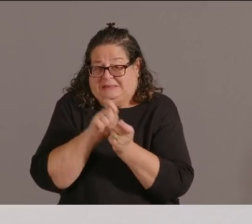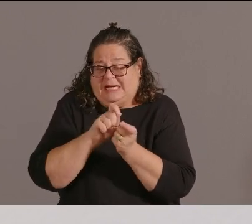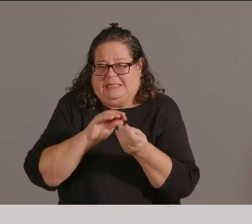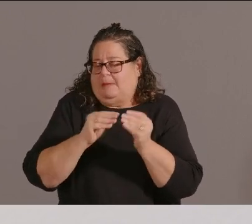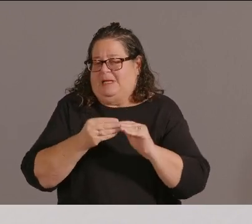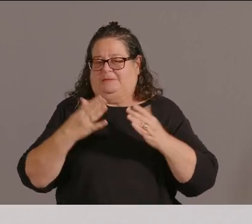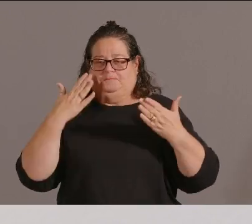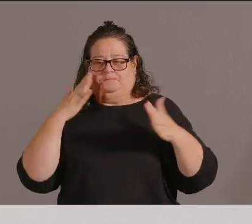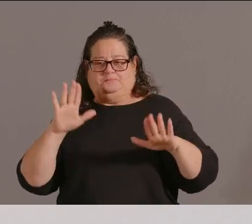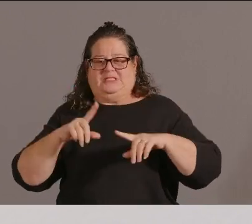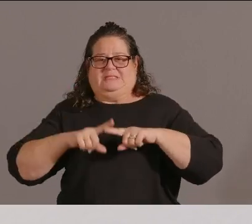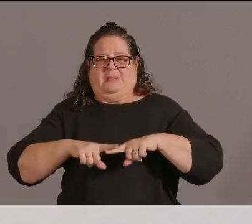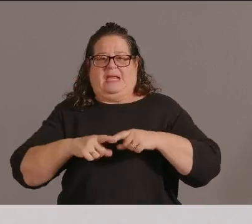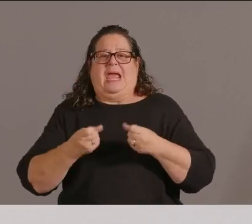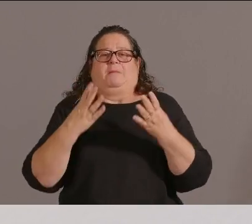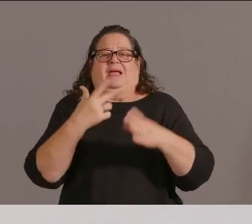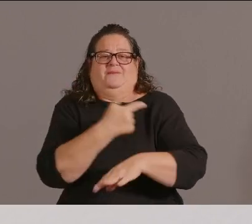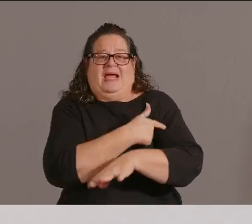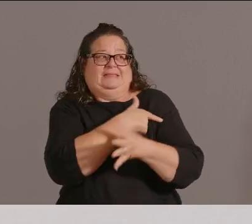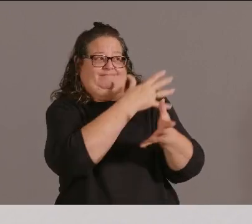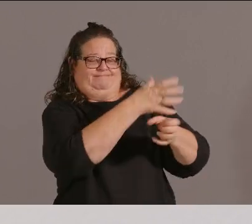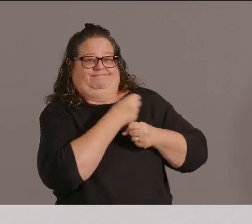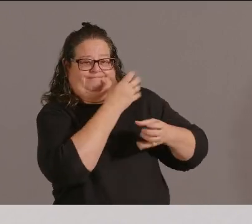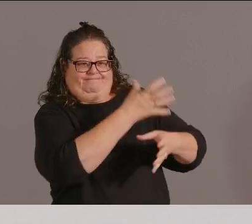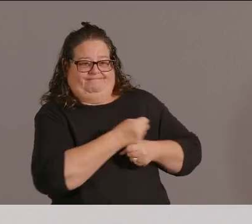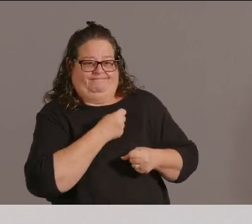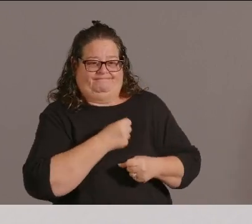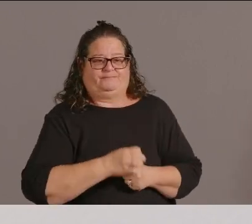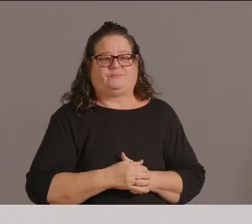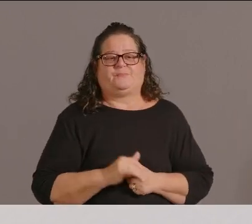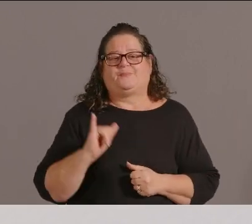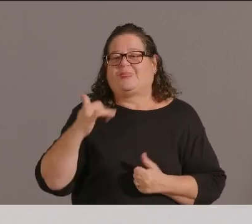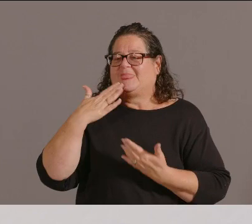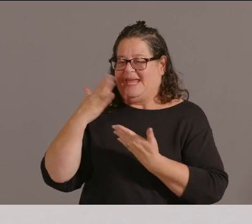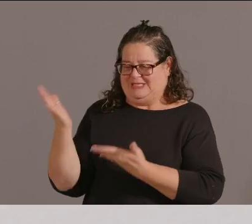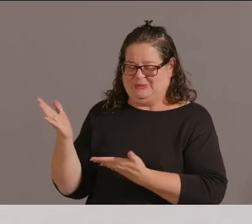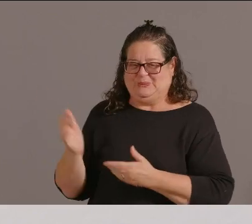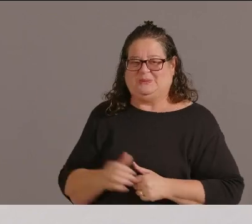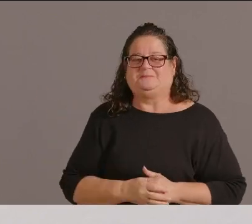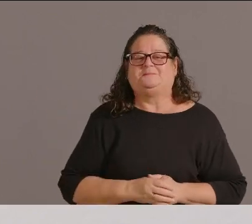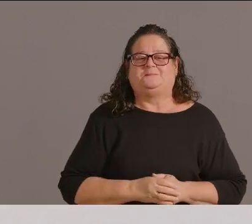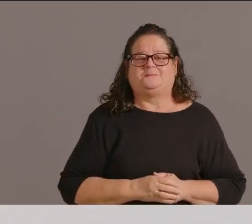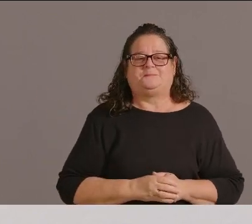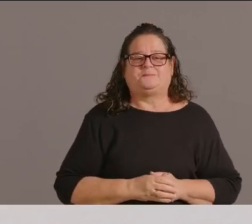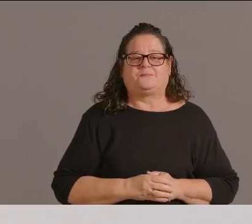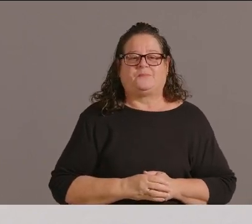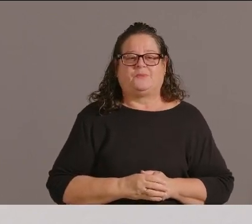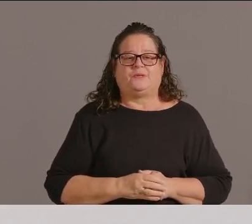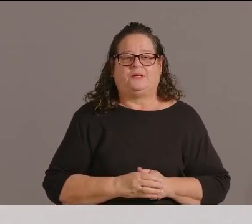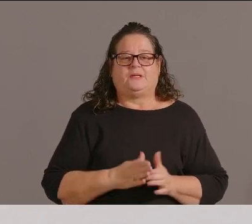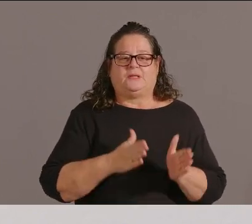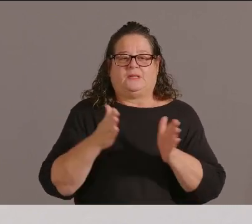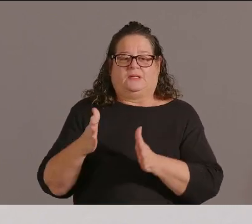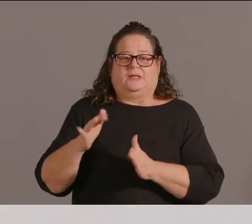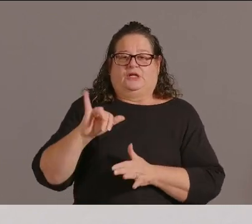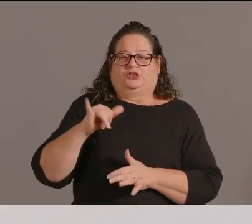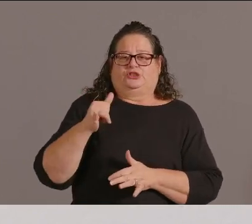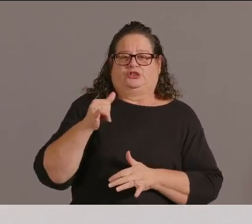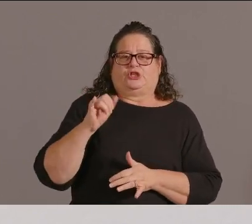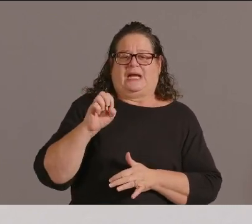Okay, thank you. You're welcome. Next is Jared at the Mirror. Hi, Jared.